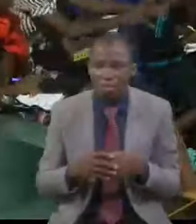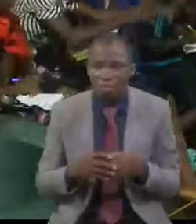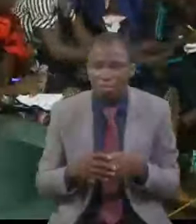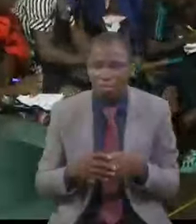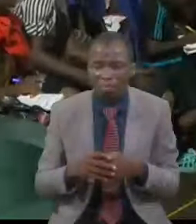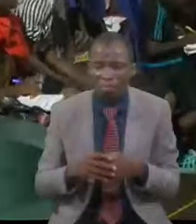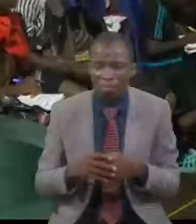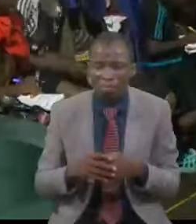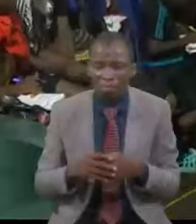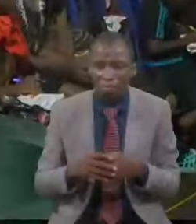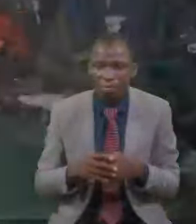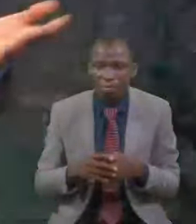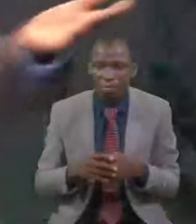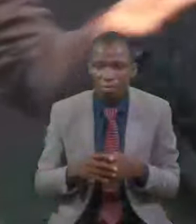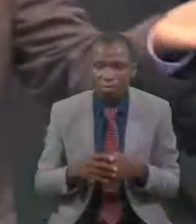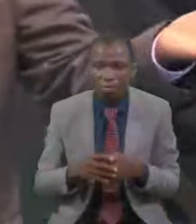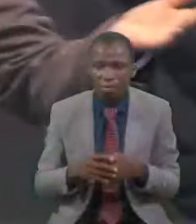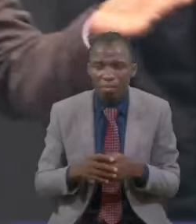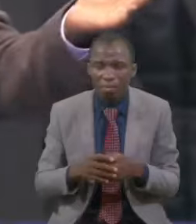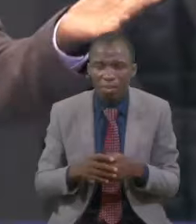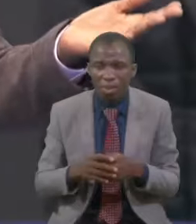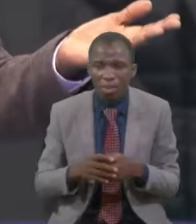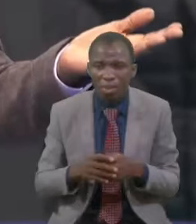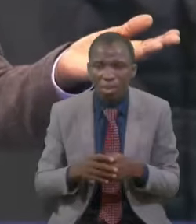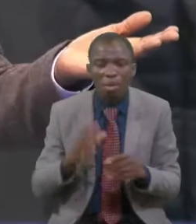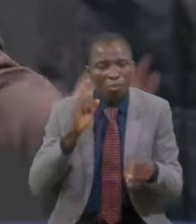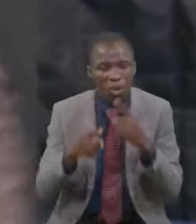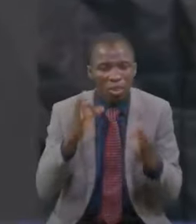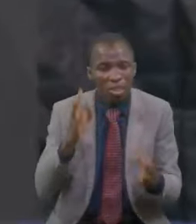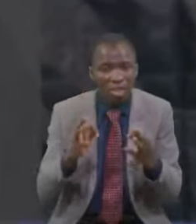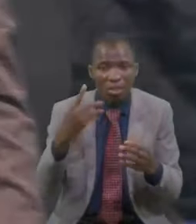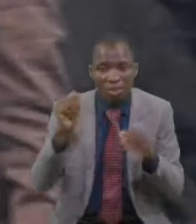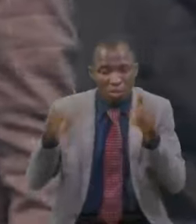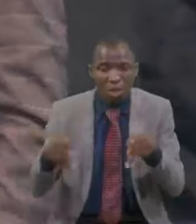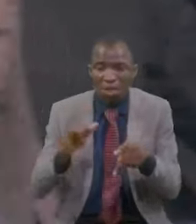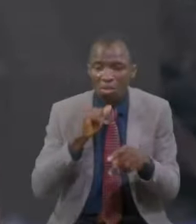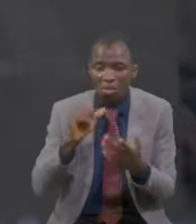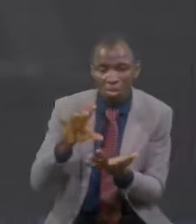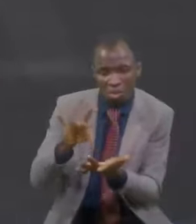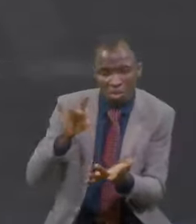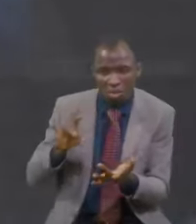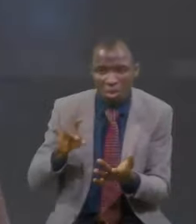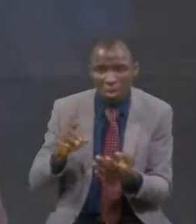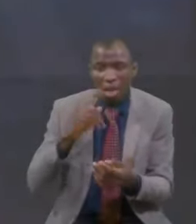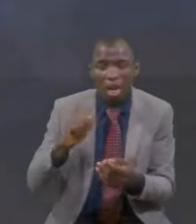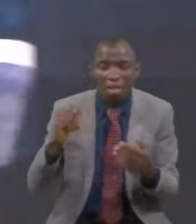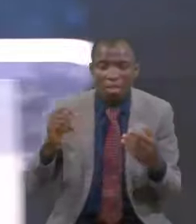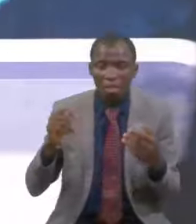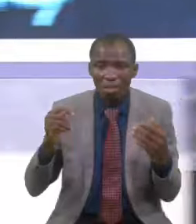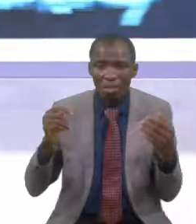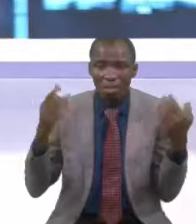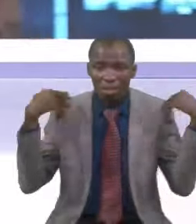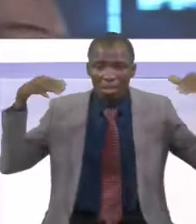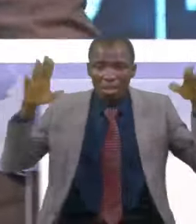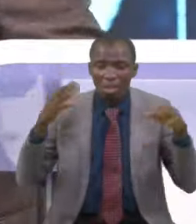But if the fellow is not chosen, and the angel of death, premature death, moving